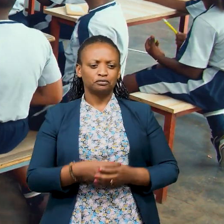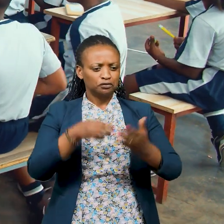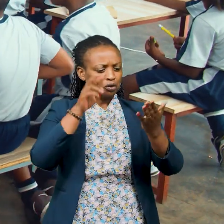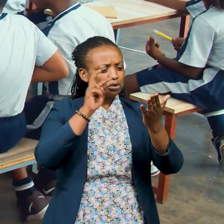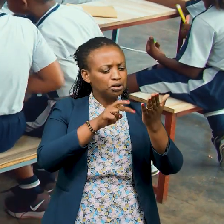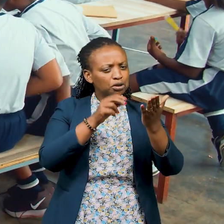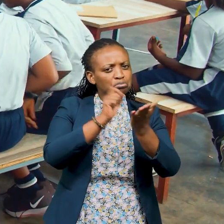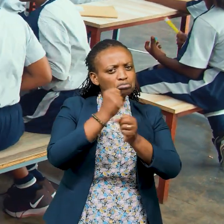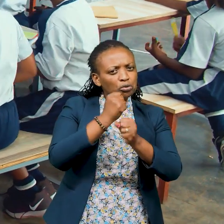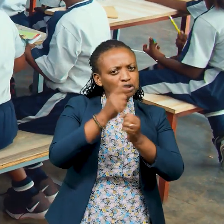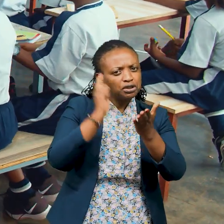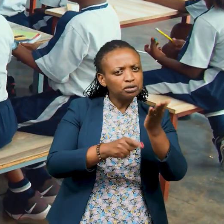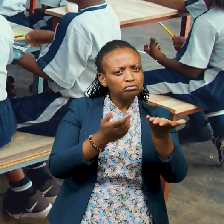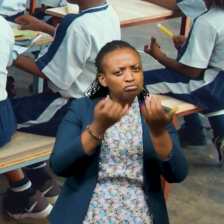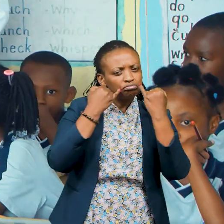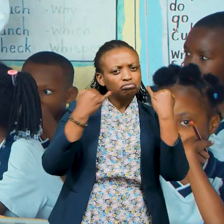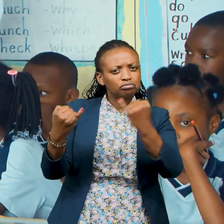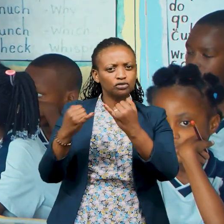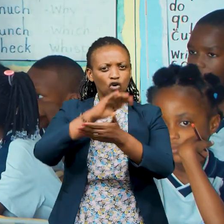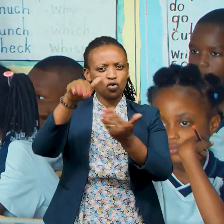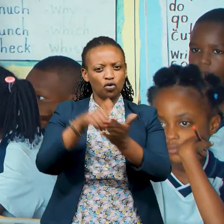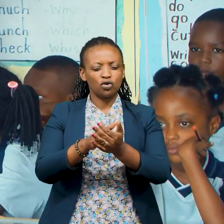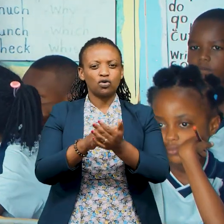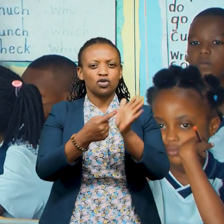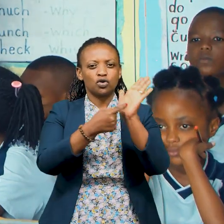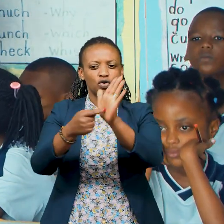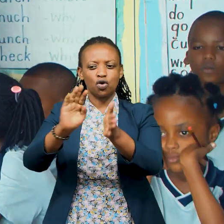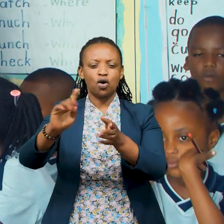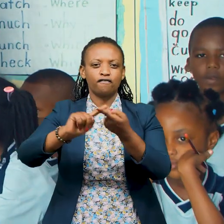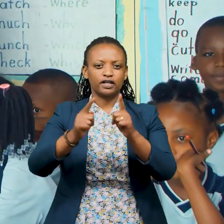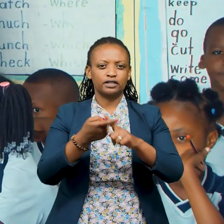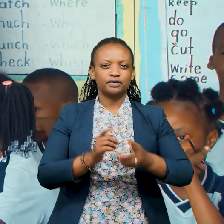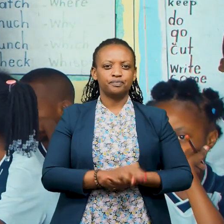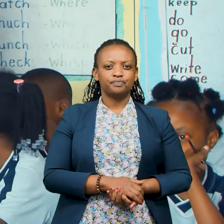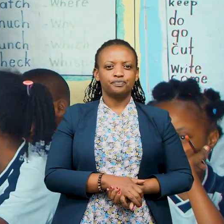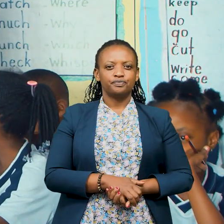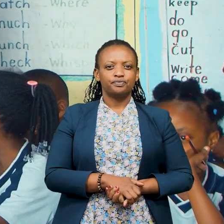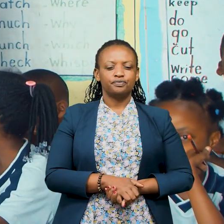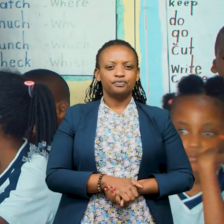your findings here like this. Your findings there. Okay, can you present it to your friends?